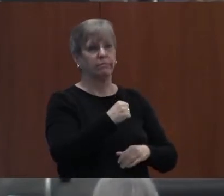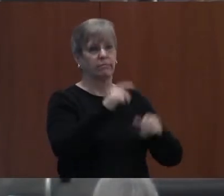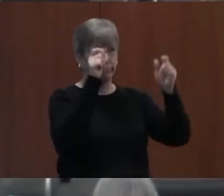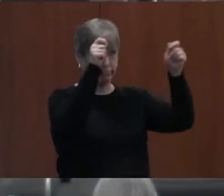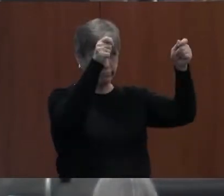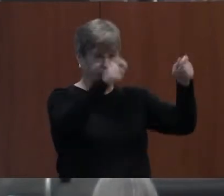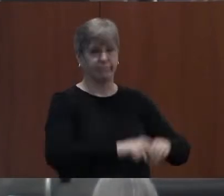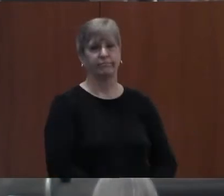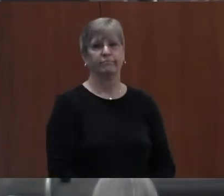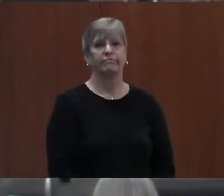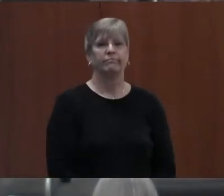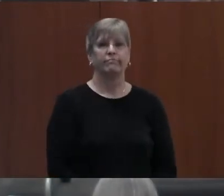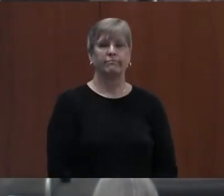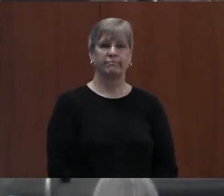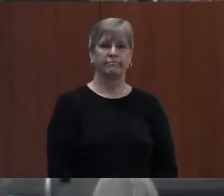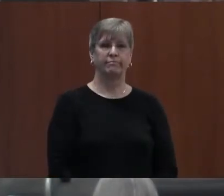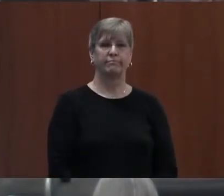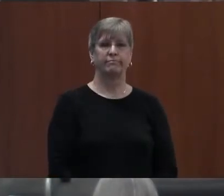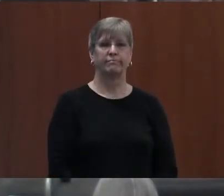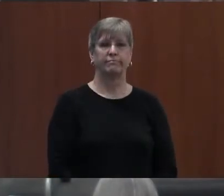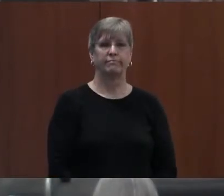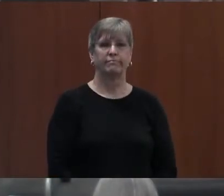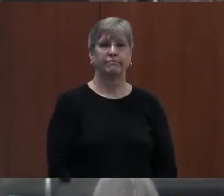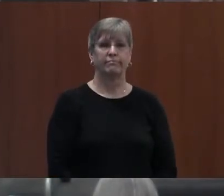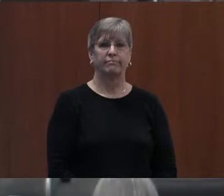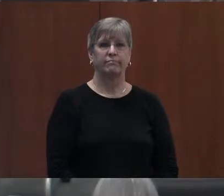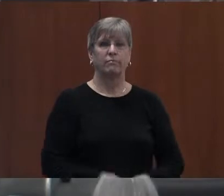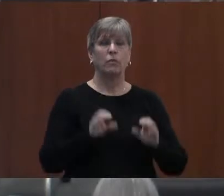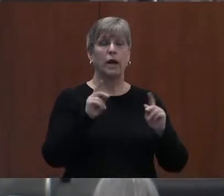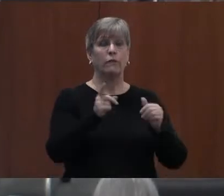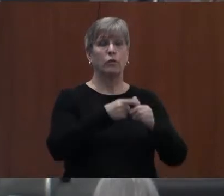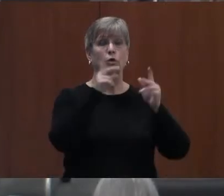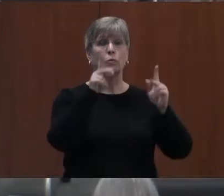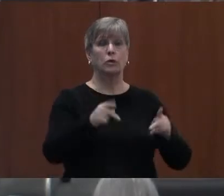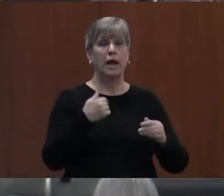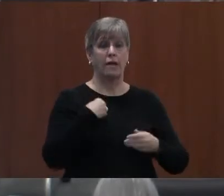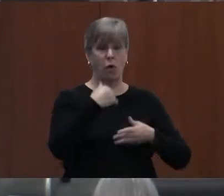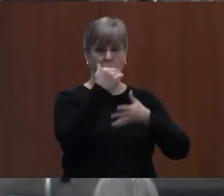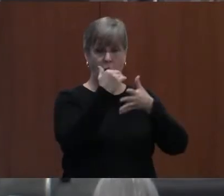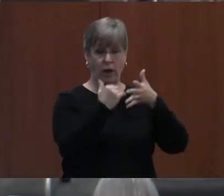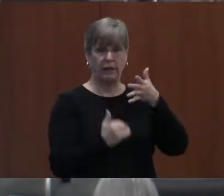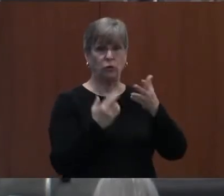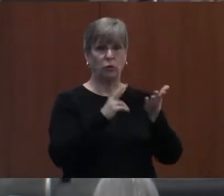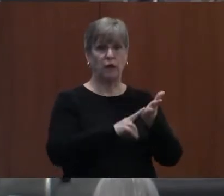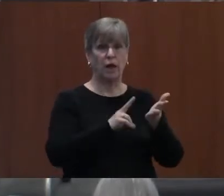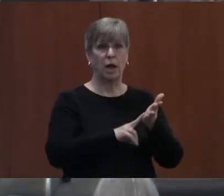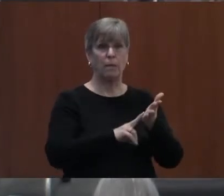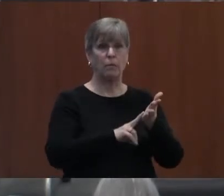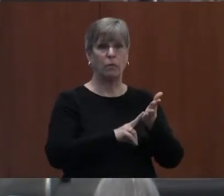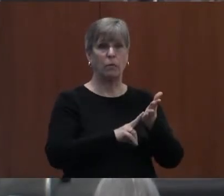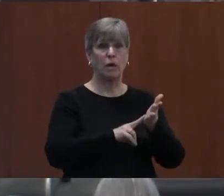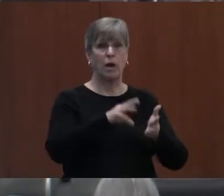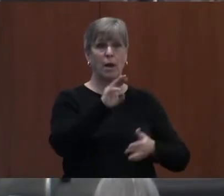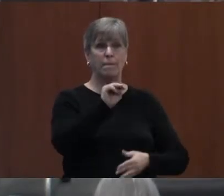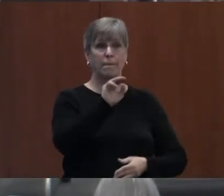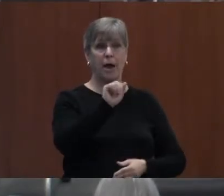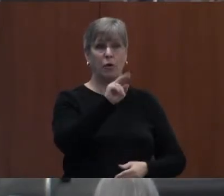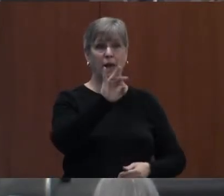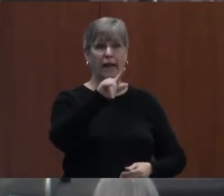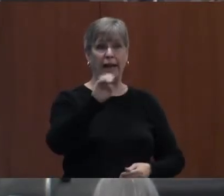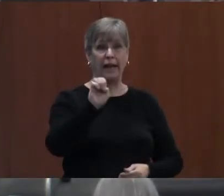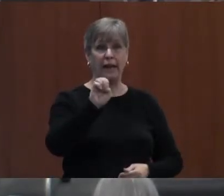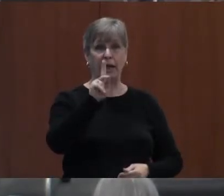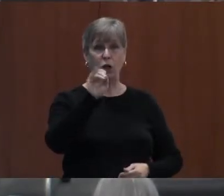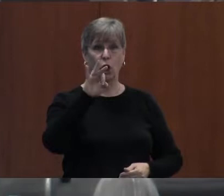it up. Thank you, Mr. Bickford. First person I have on the list signed up to speak is Marilee Kearns.